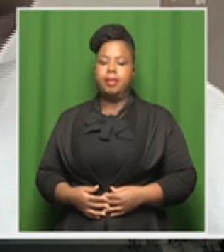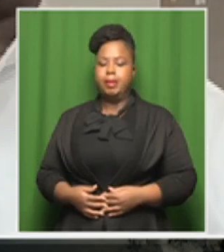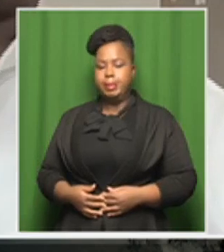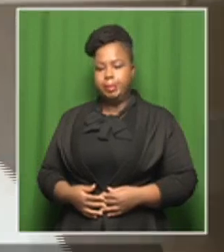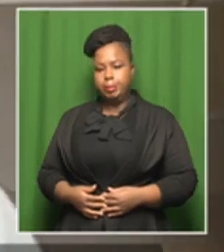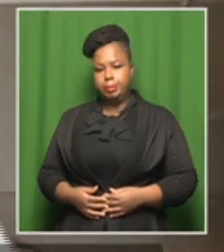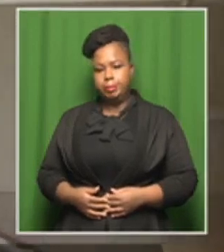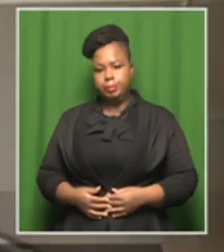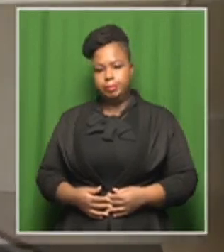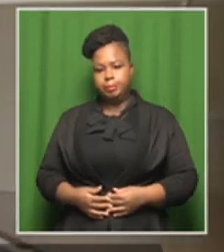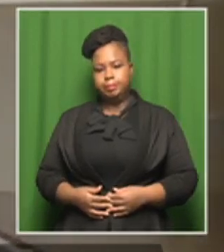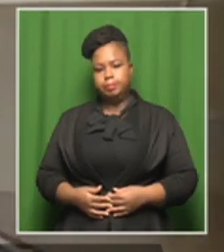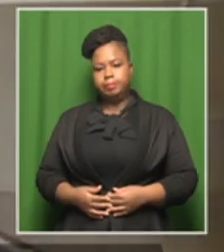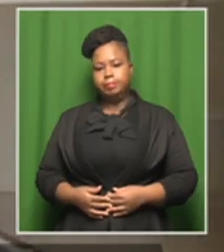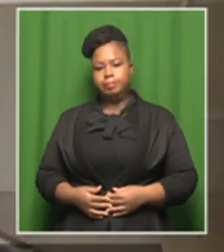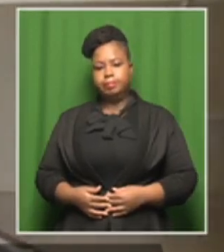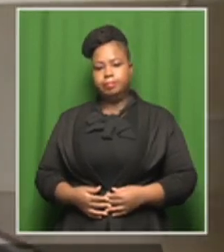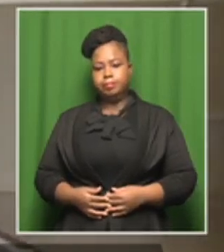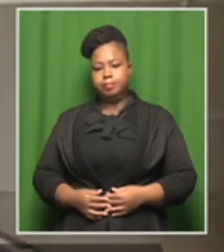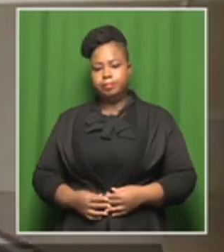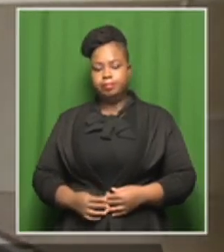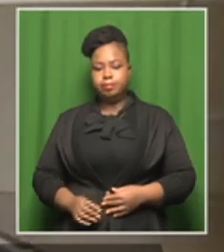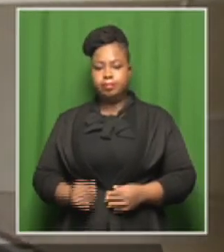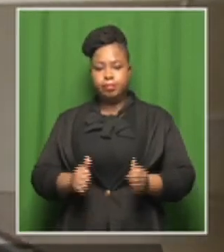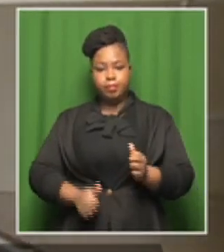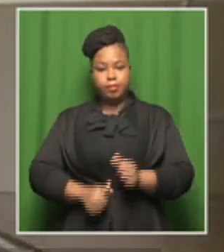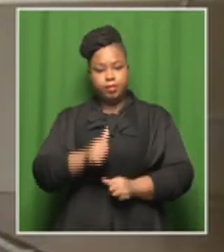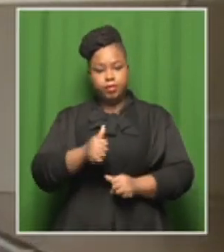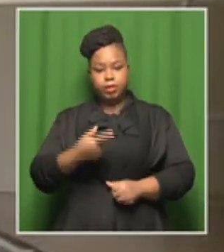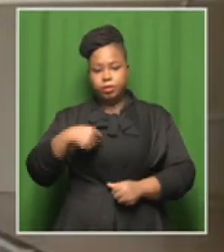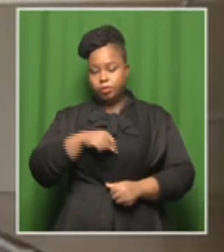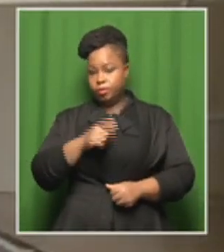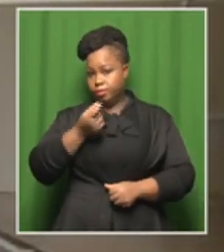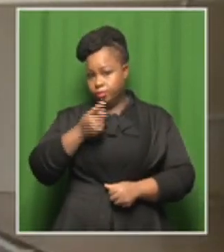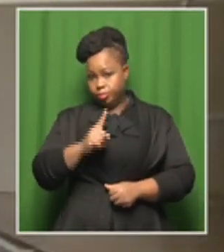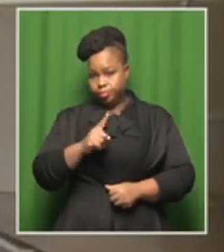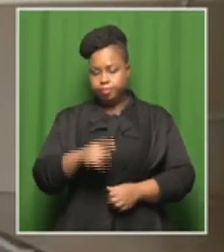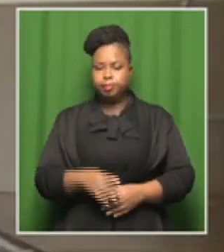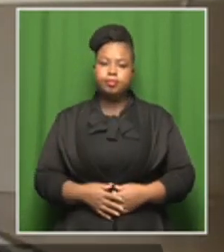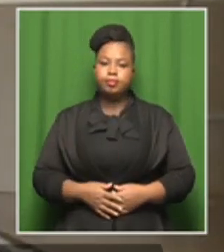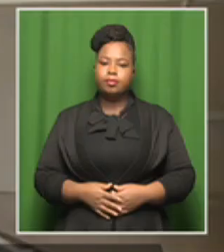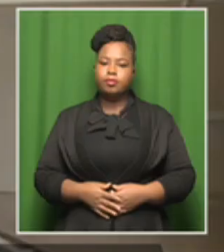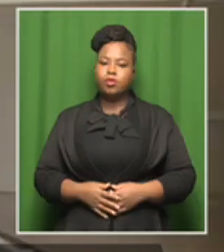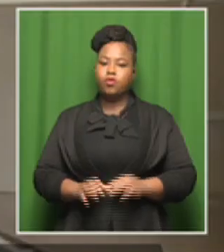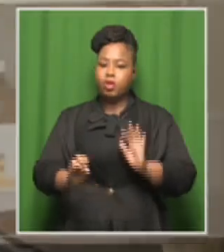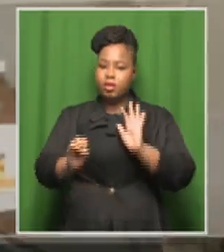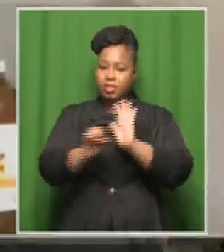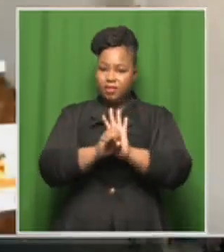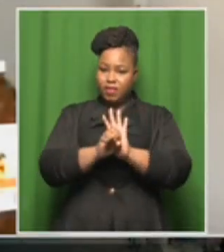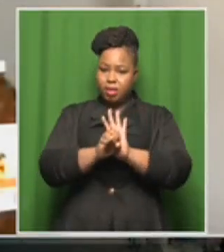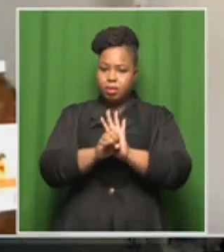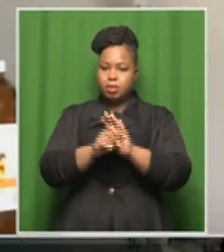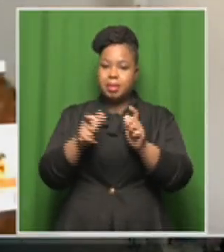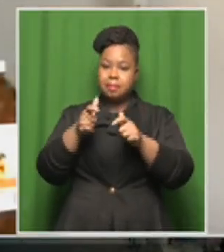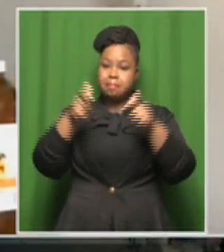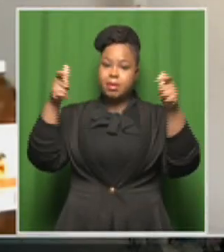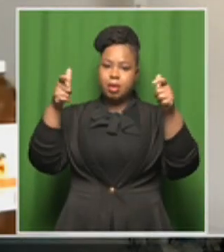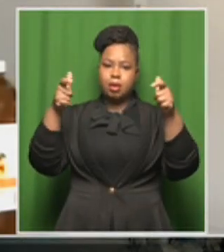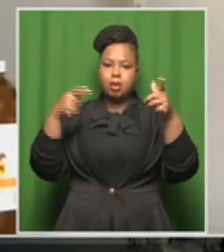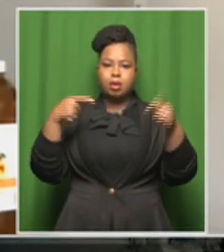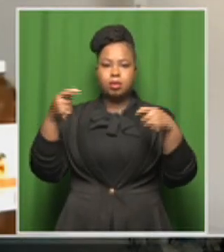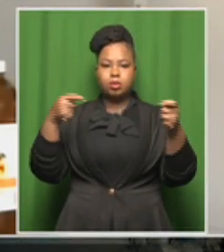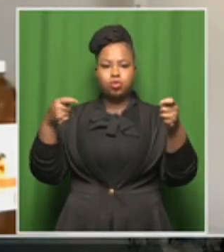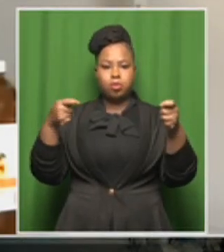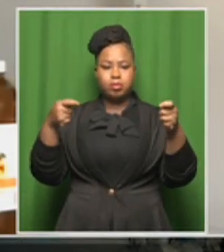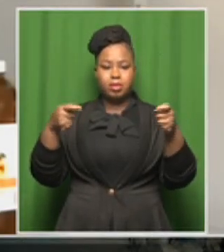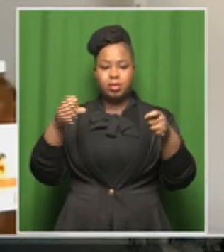So the first thing that we did was to first identify the leading supermarkets in South Africa. So in